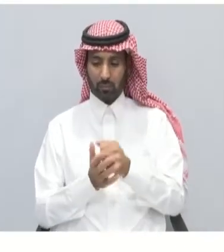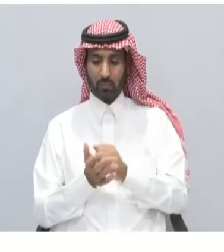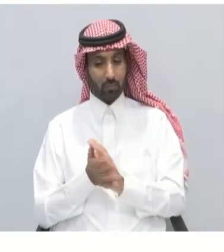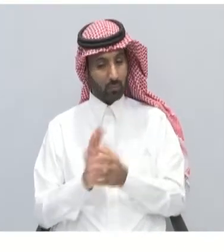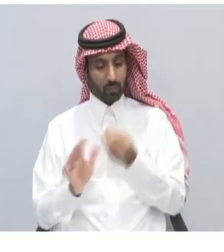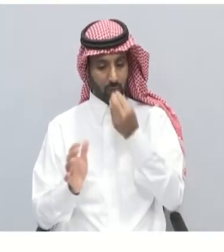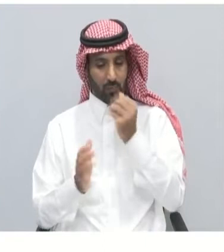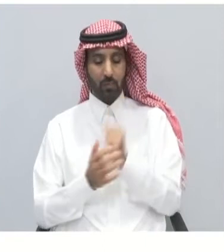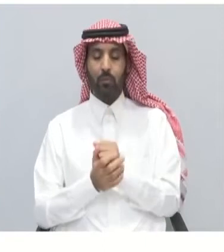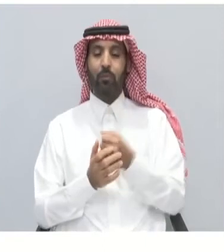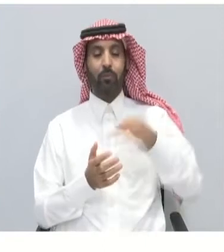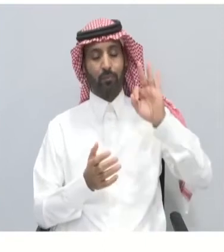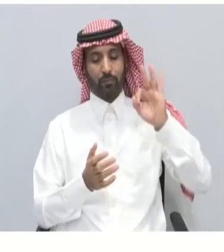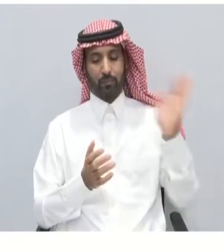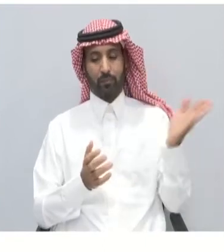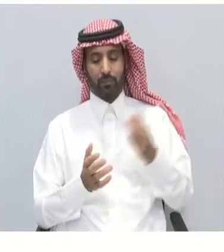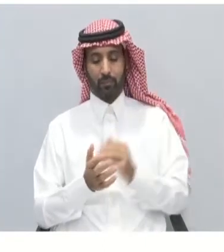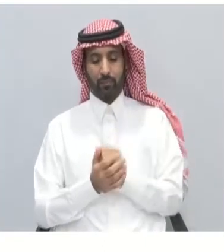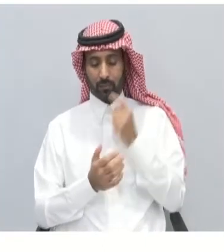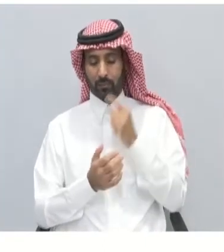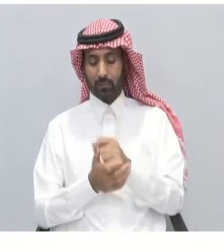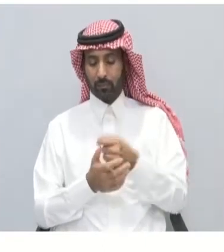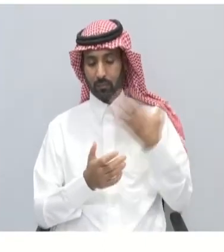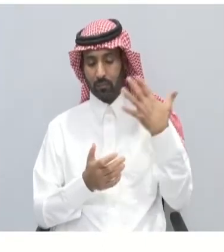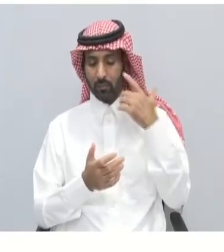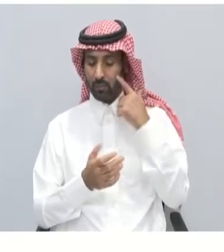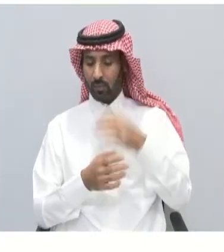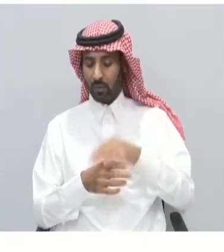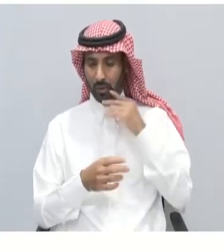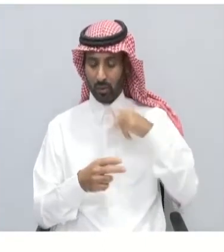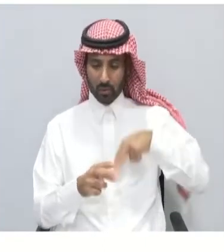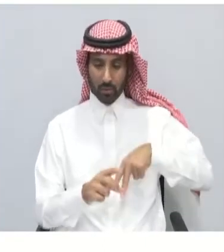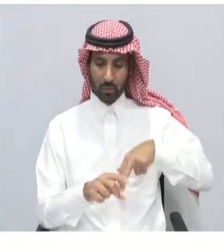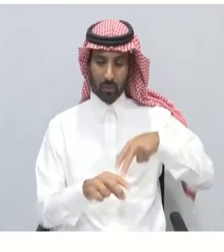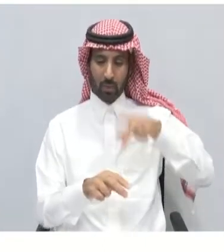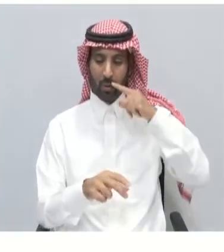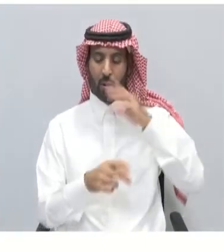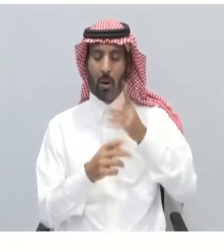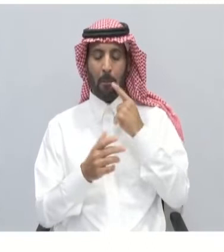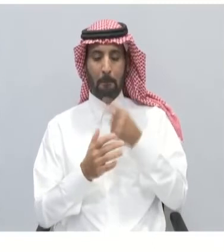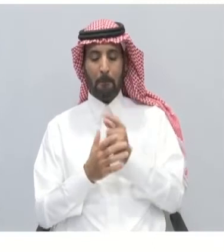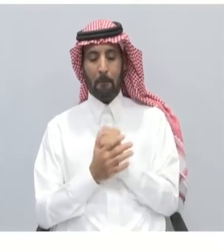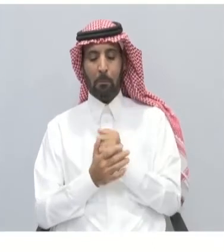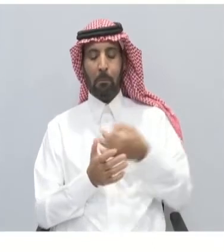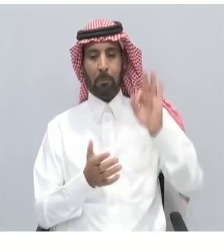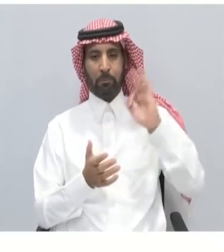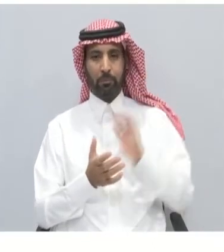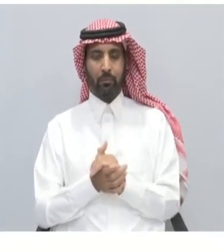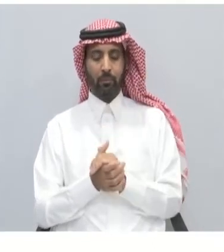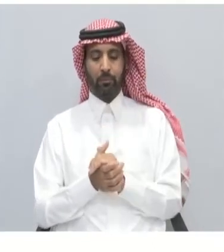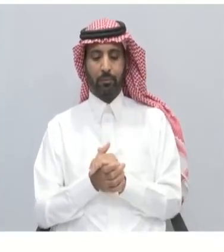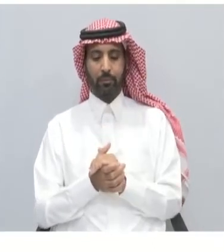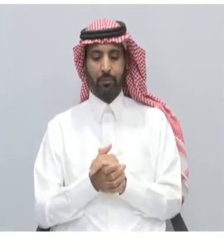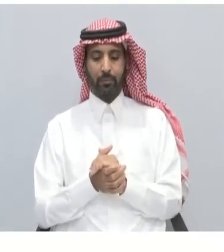after the meal, false. People using an escalator instead of the stairs, false.